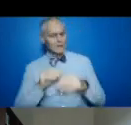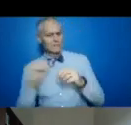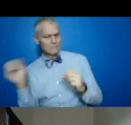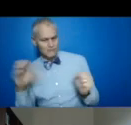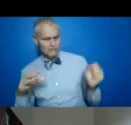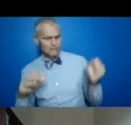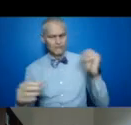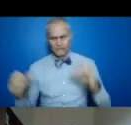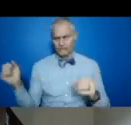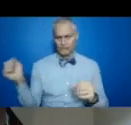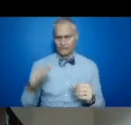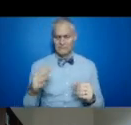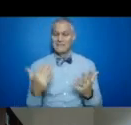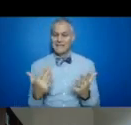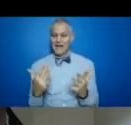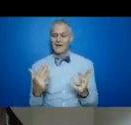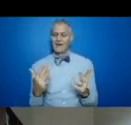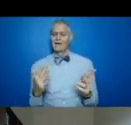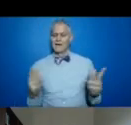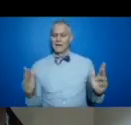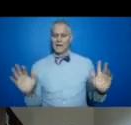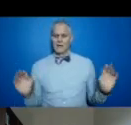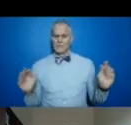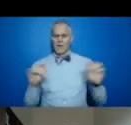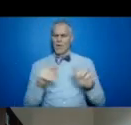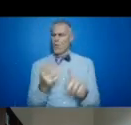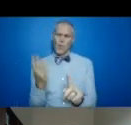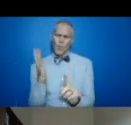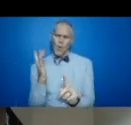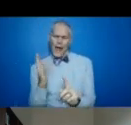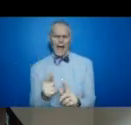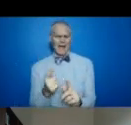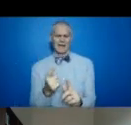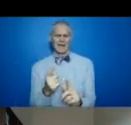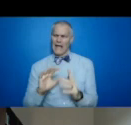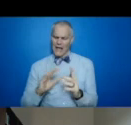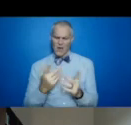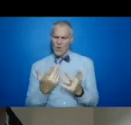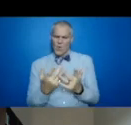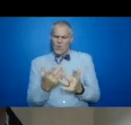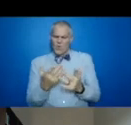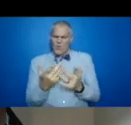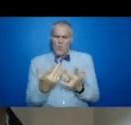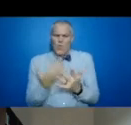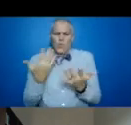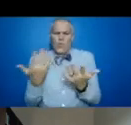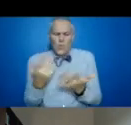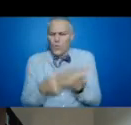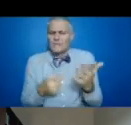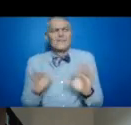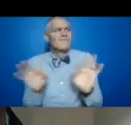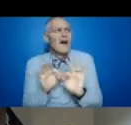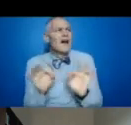ask them in a reverse mapping way, what makes that possible? What's present? What are the values? What are the systems? What are